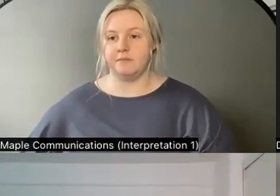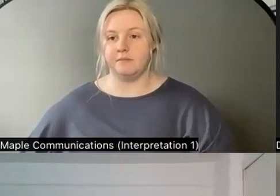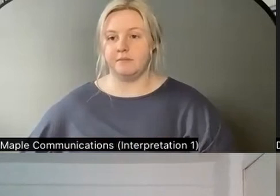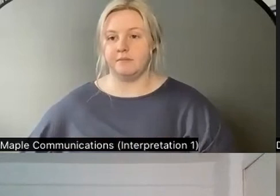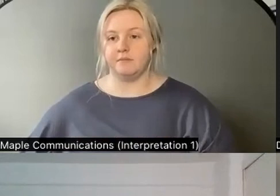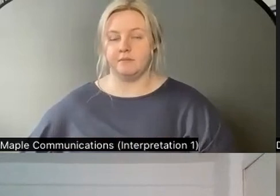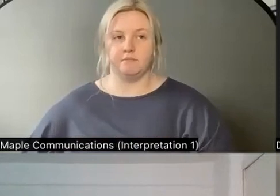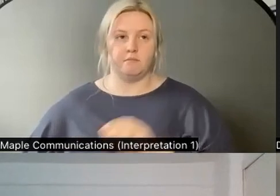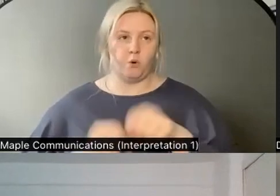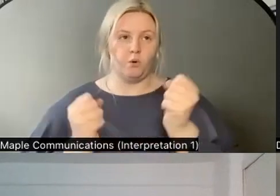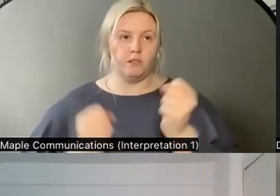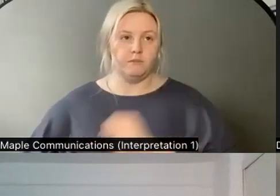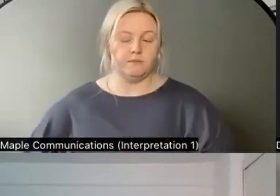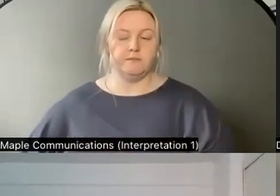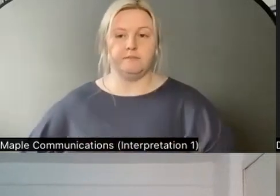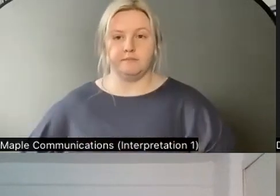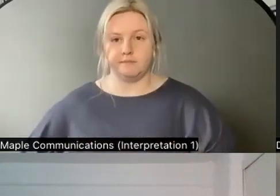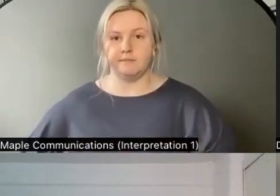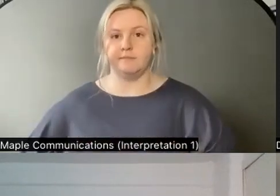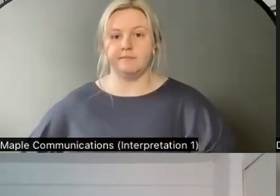Broken. Broken.